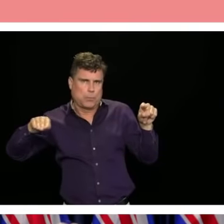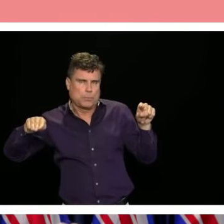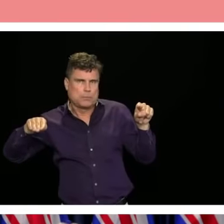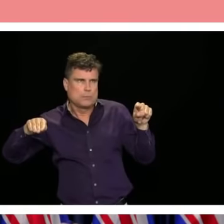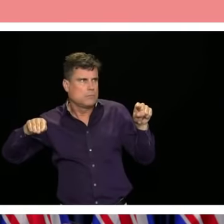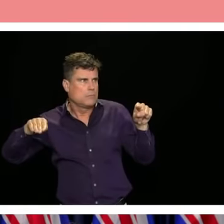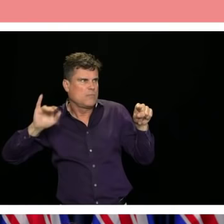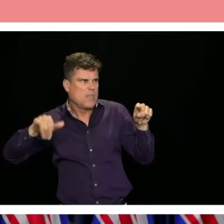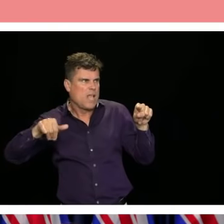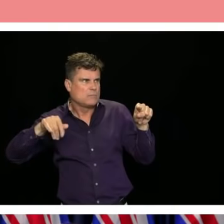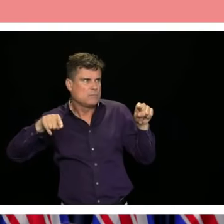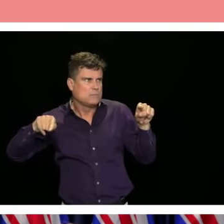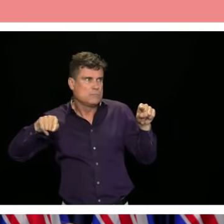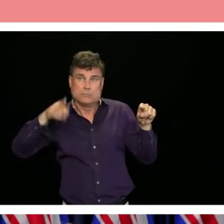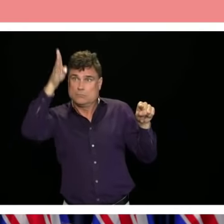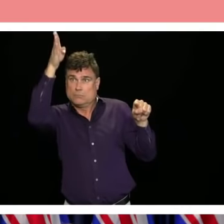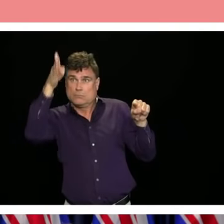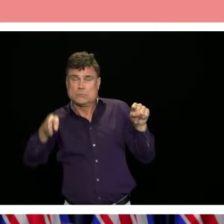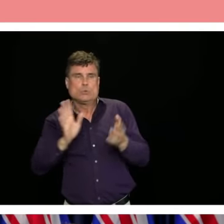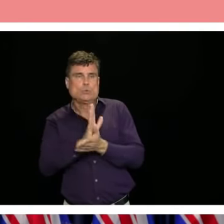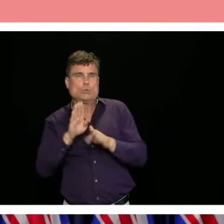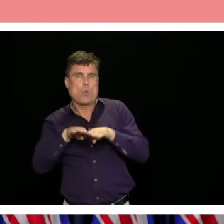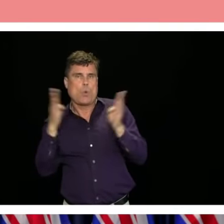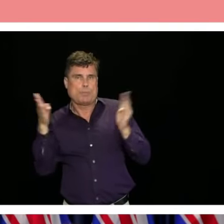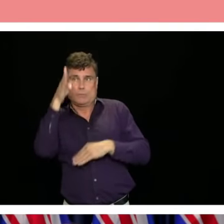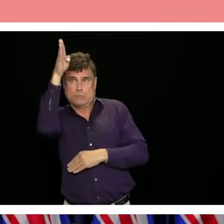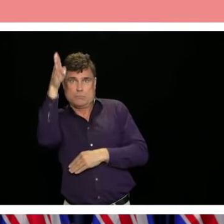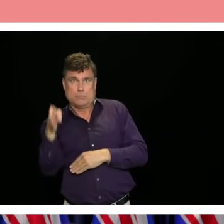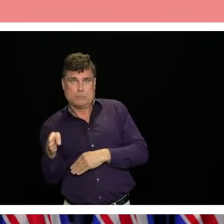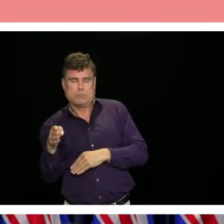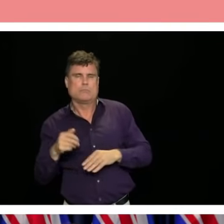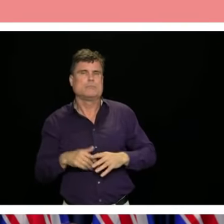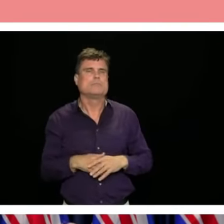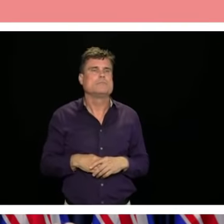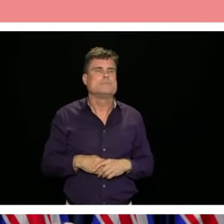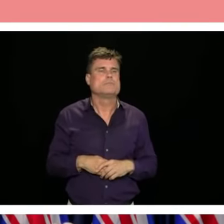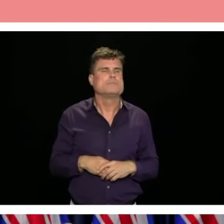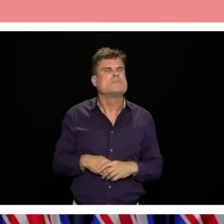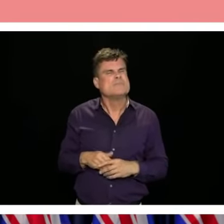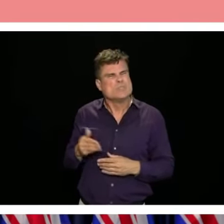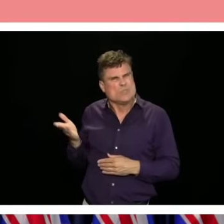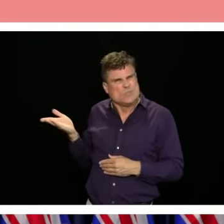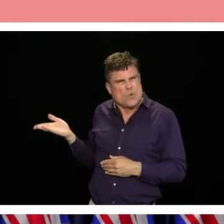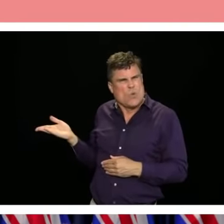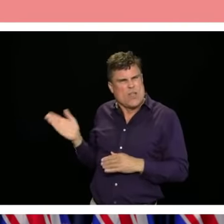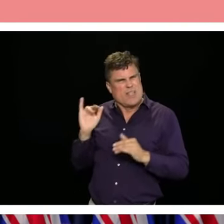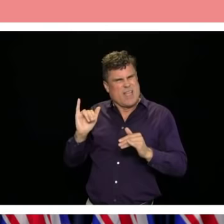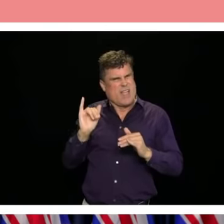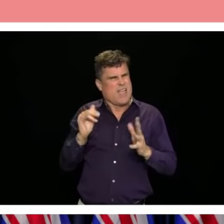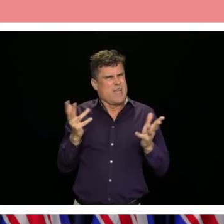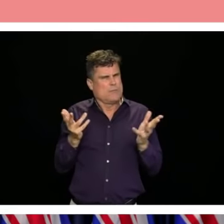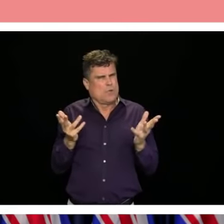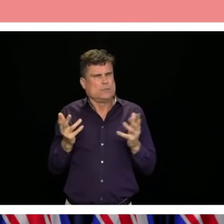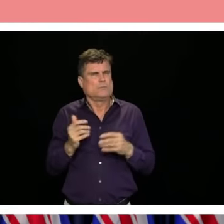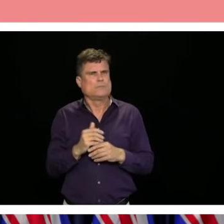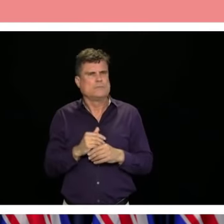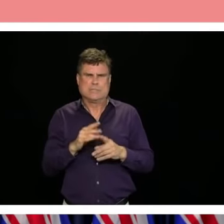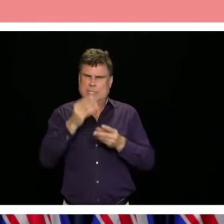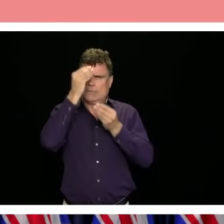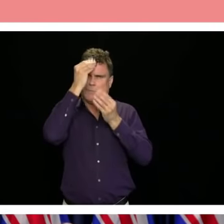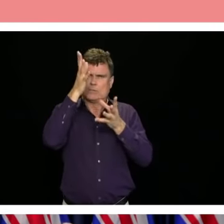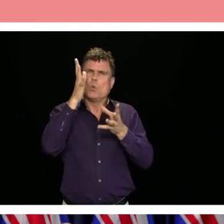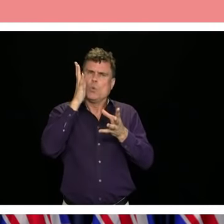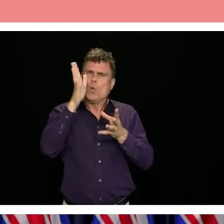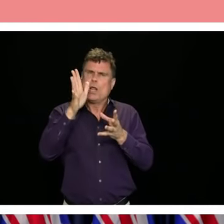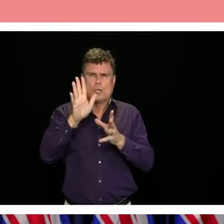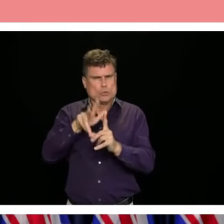away if we are ill, whether it's children or adults in particular, then we still would be able to,